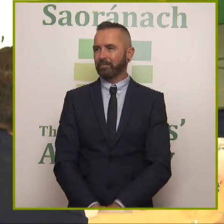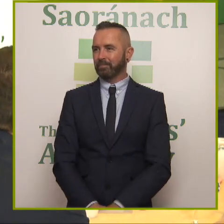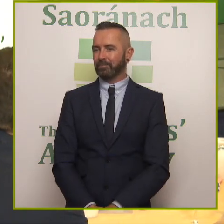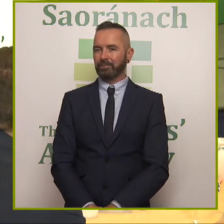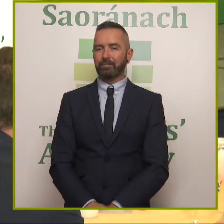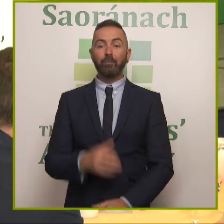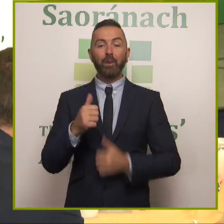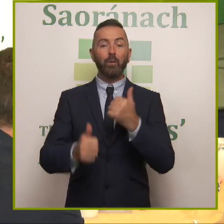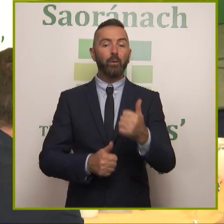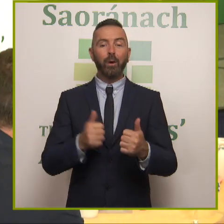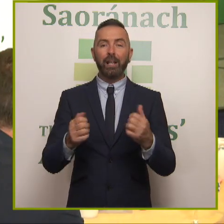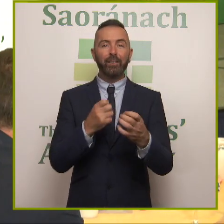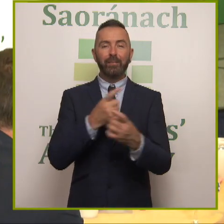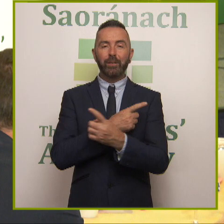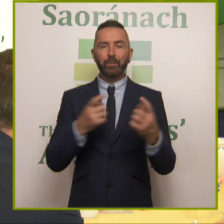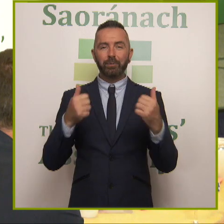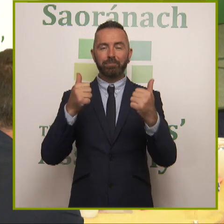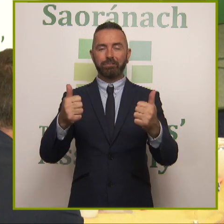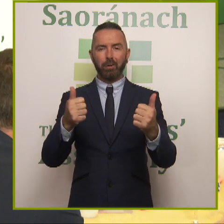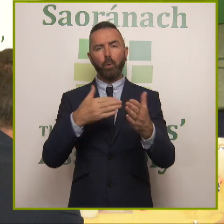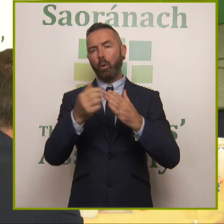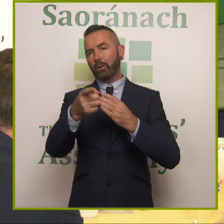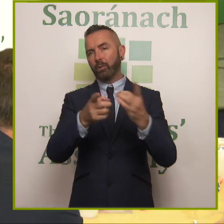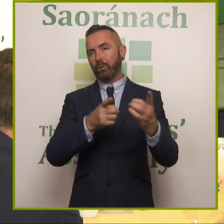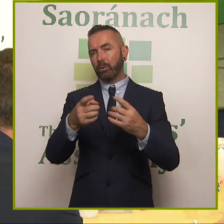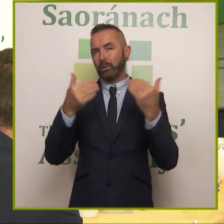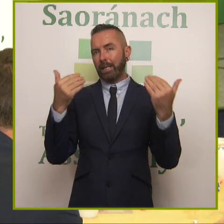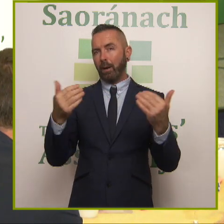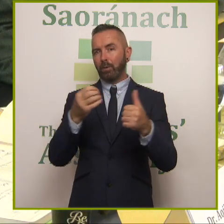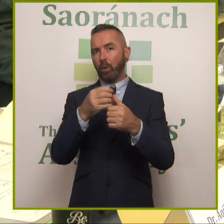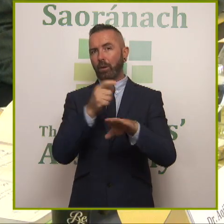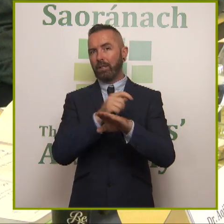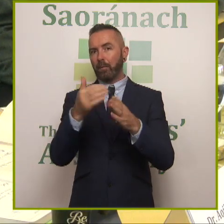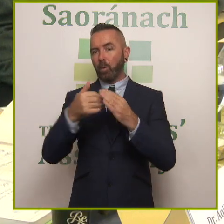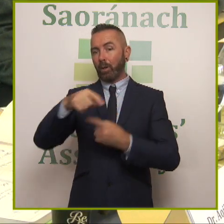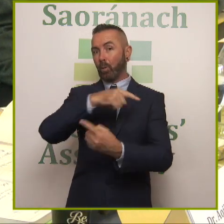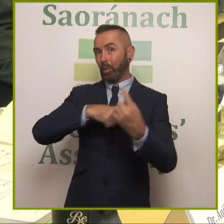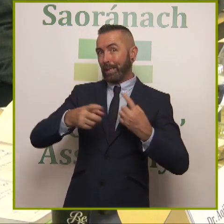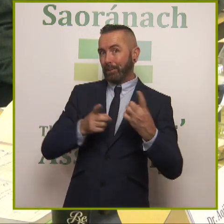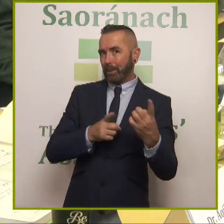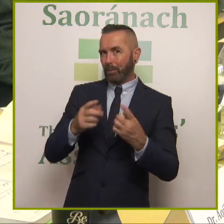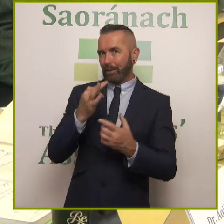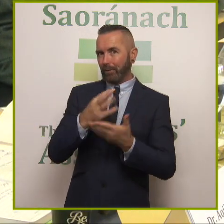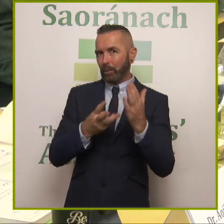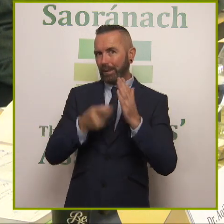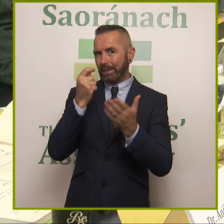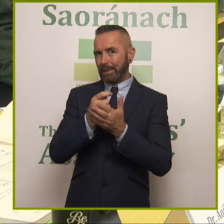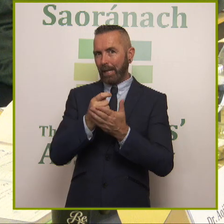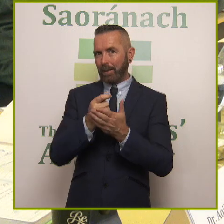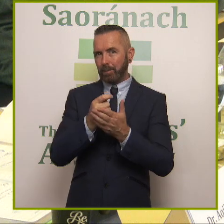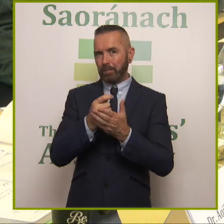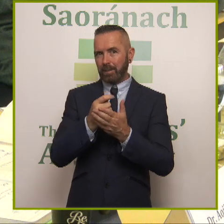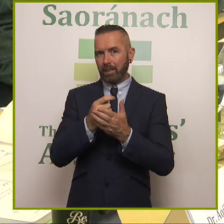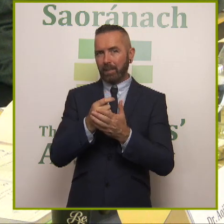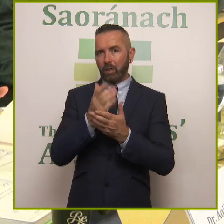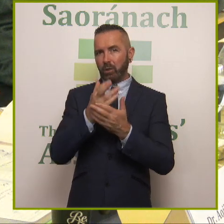Well done, guys. And in many ways, what you're doing right now is another version of what we'll be doing. Hopefully in a couple of weeks, where representatives maybe from our